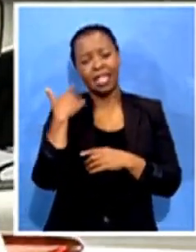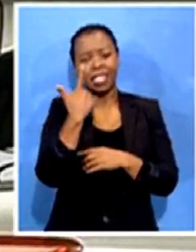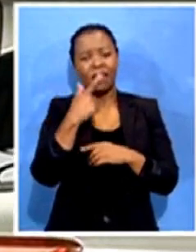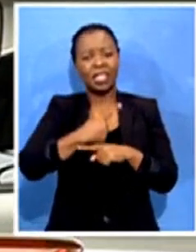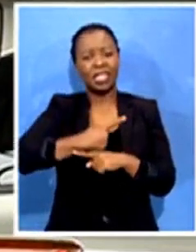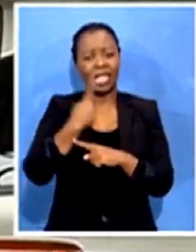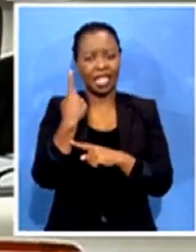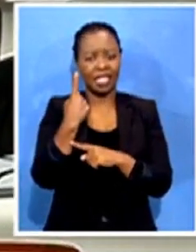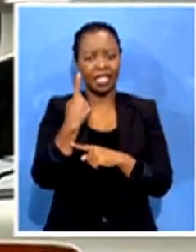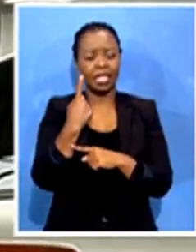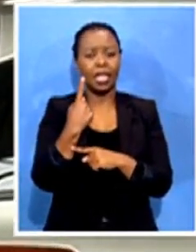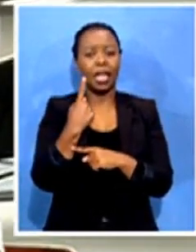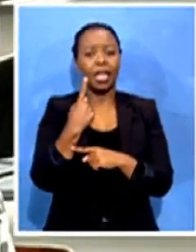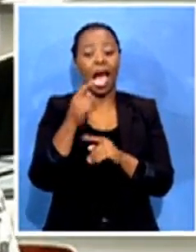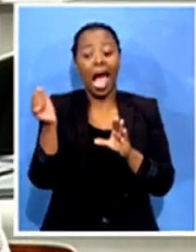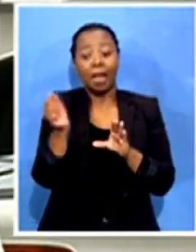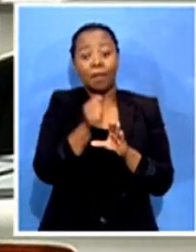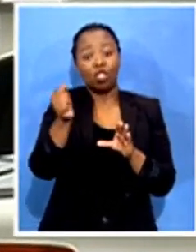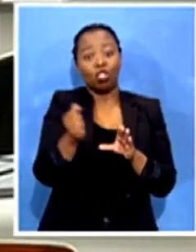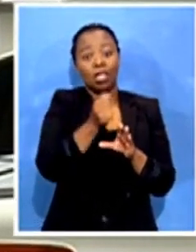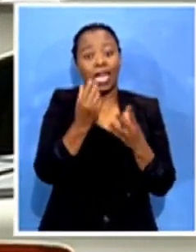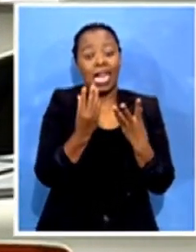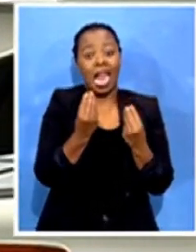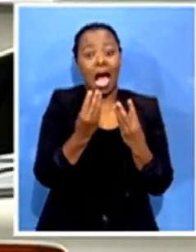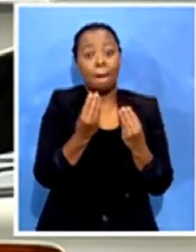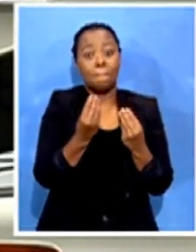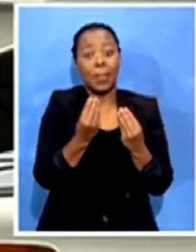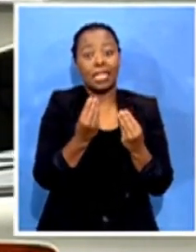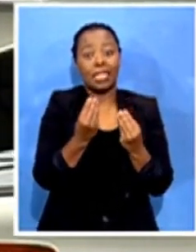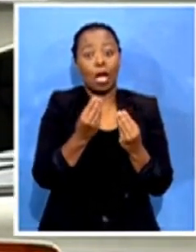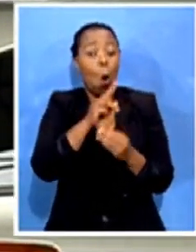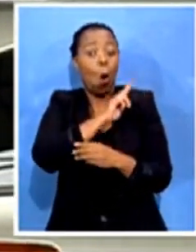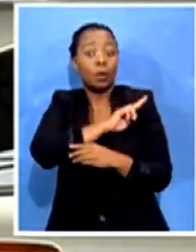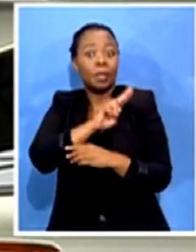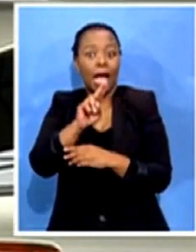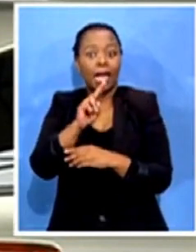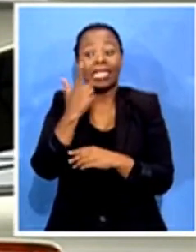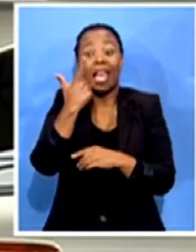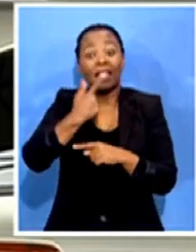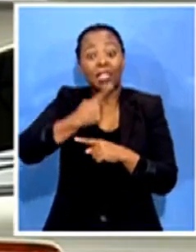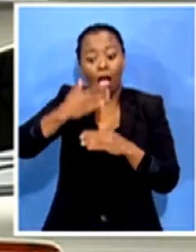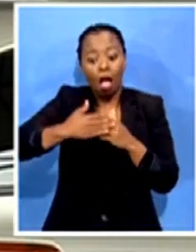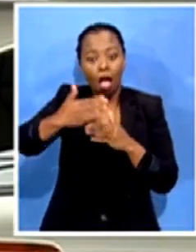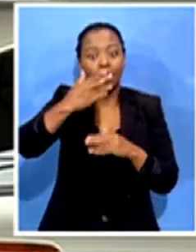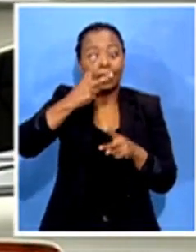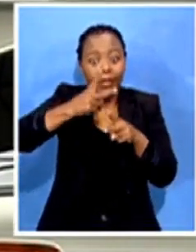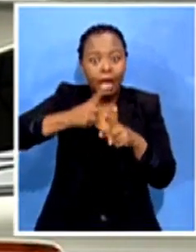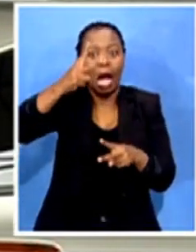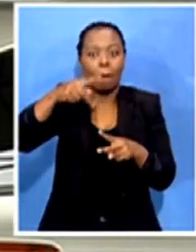numbers in our hospitals have doubled everywhere in the last 7 days. They have doubled everywhere. Whereas